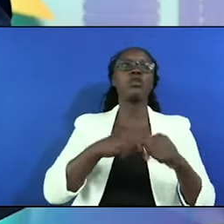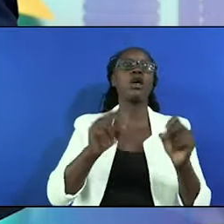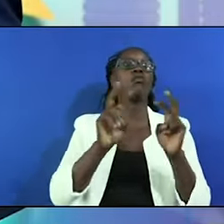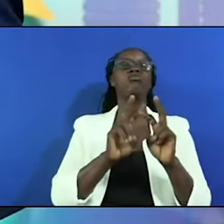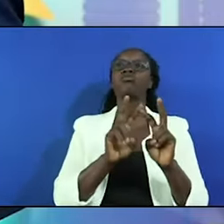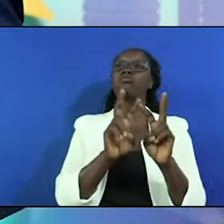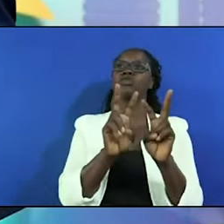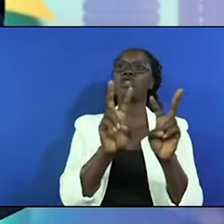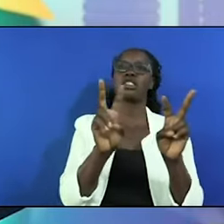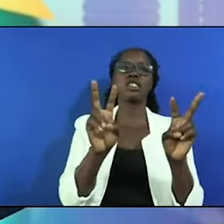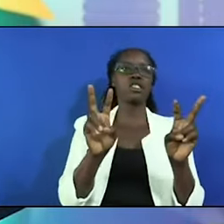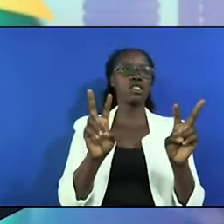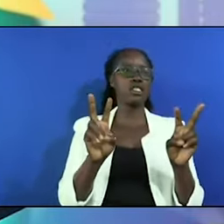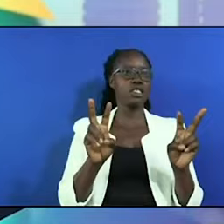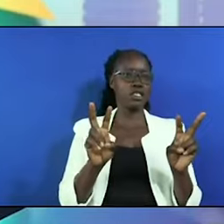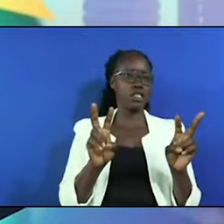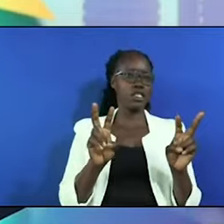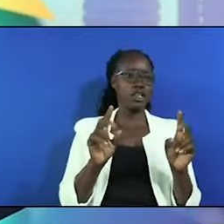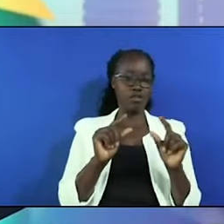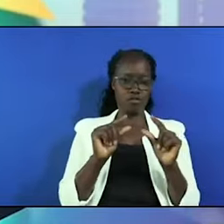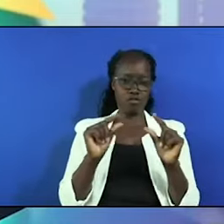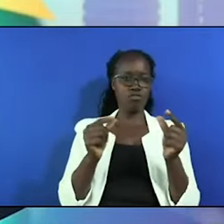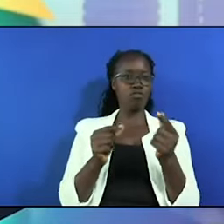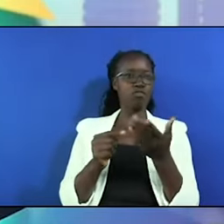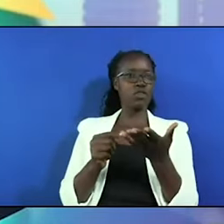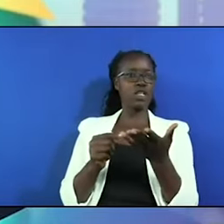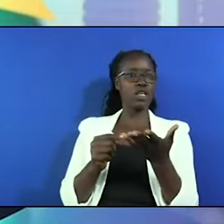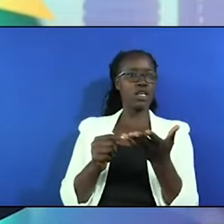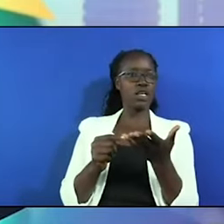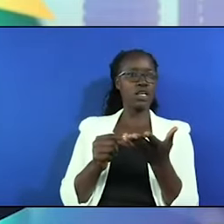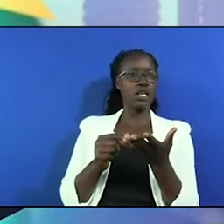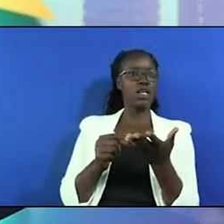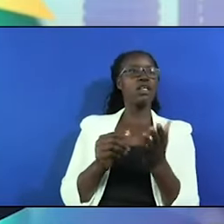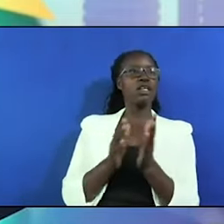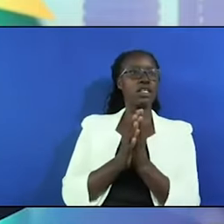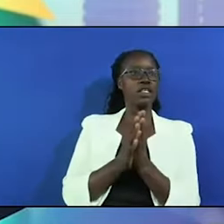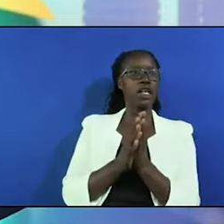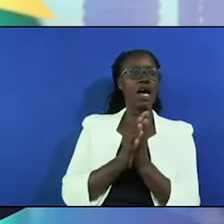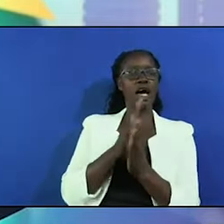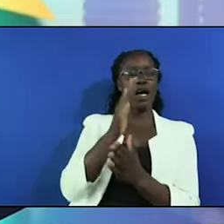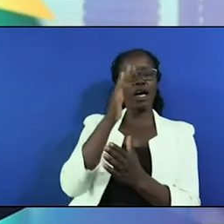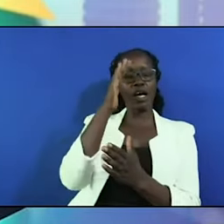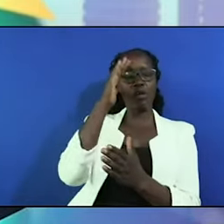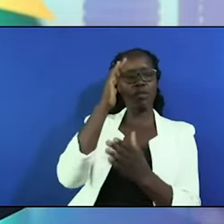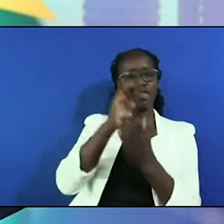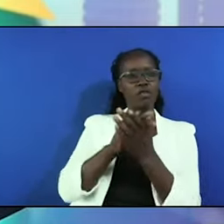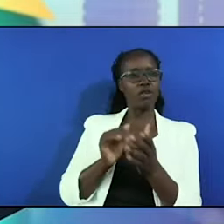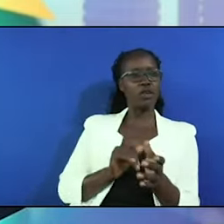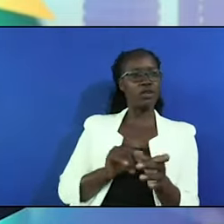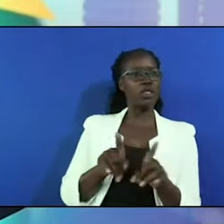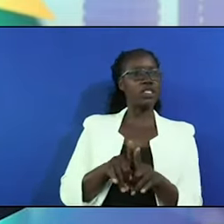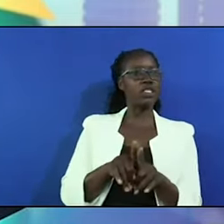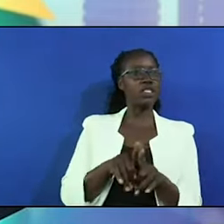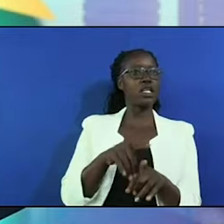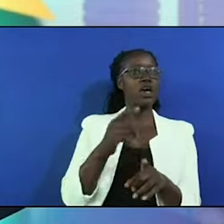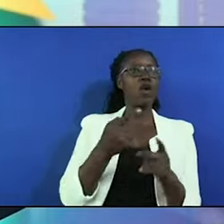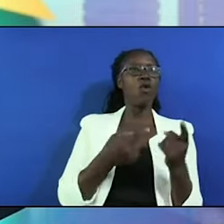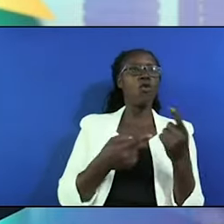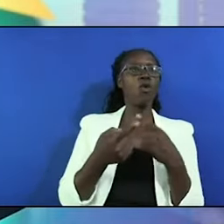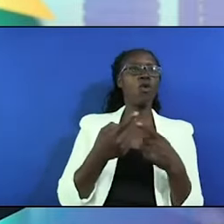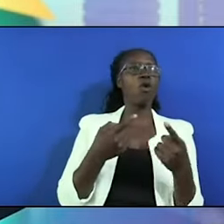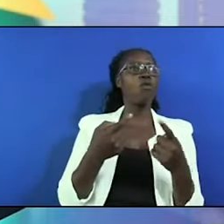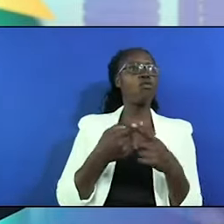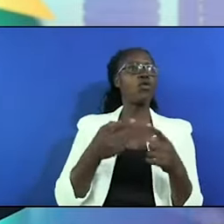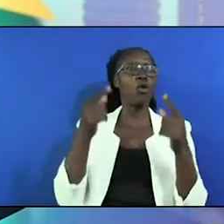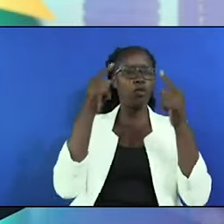see that cathedral here. I want to believe that our sister, who came all the